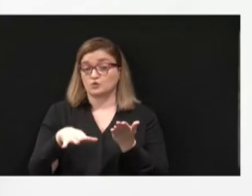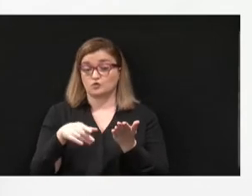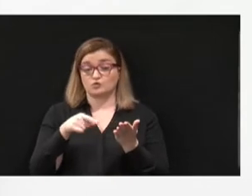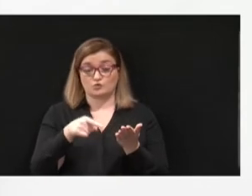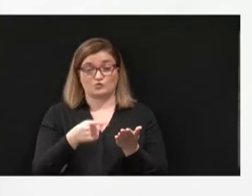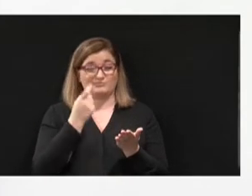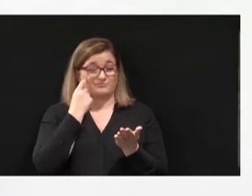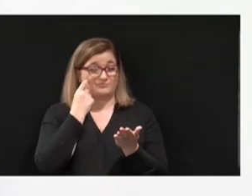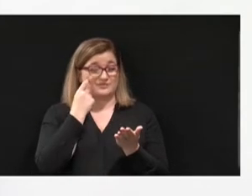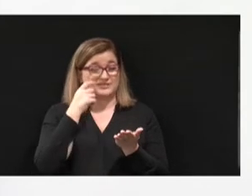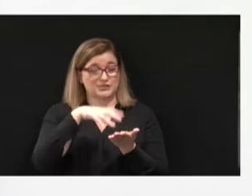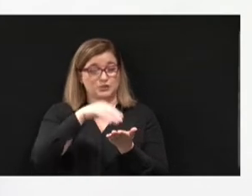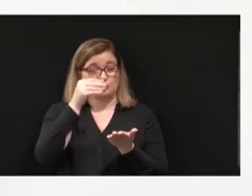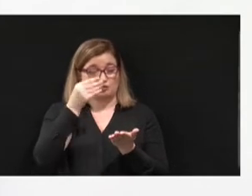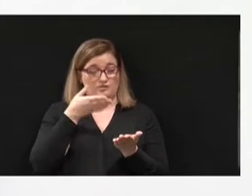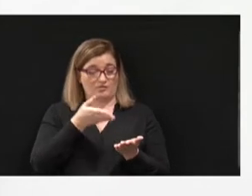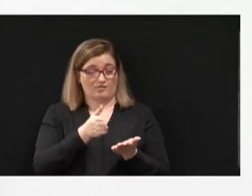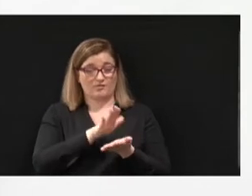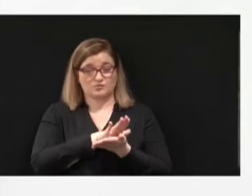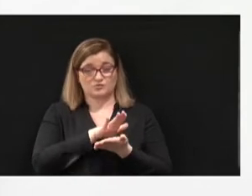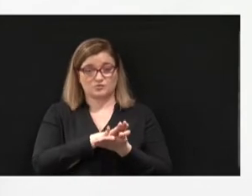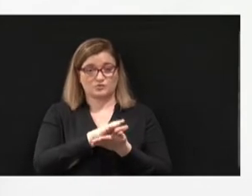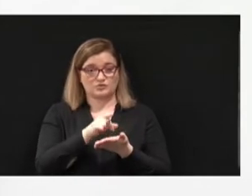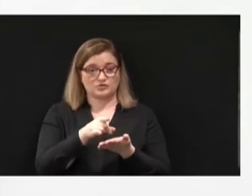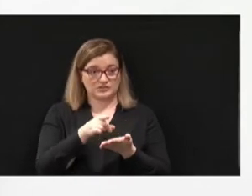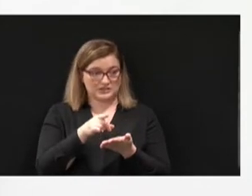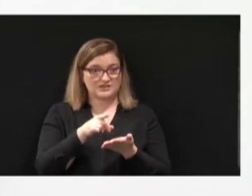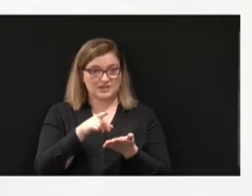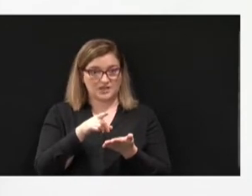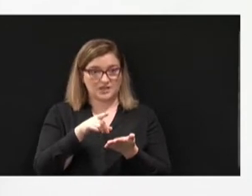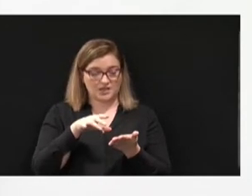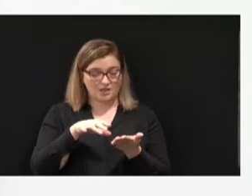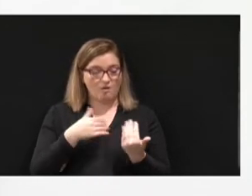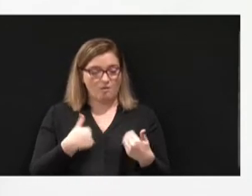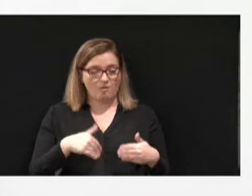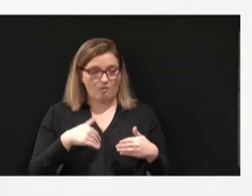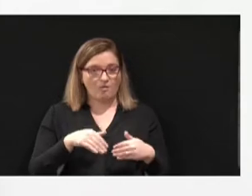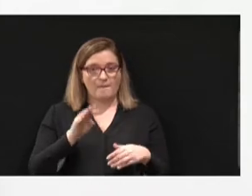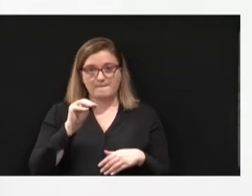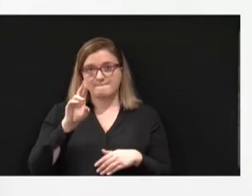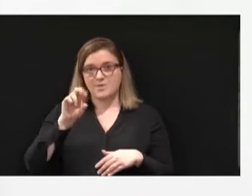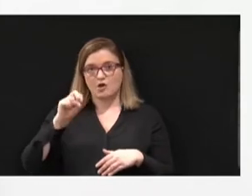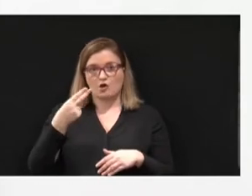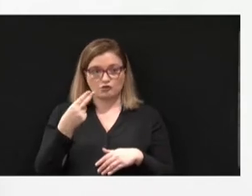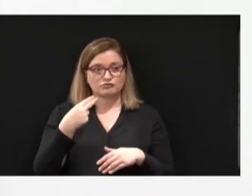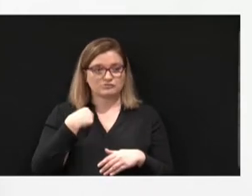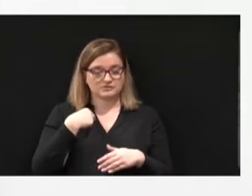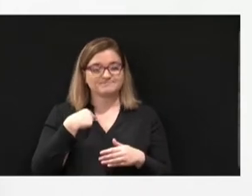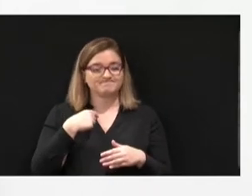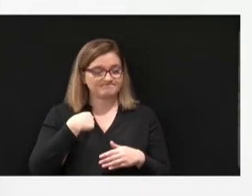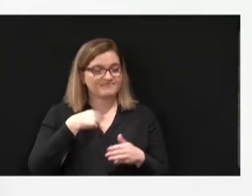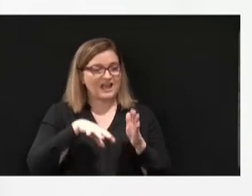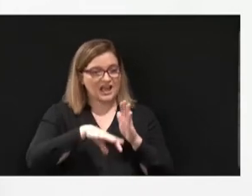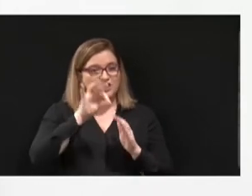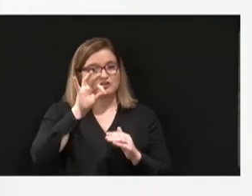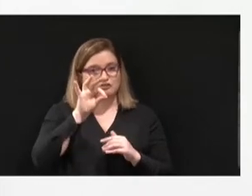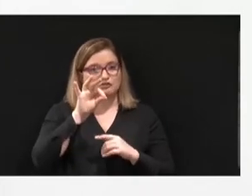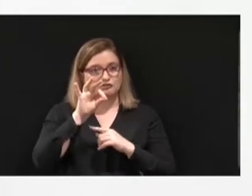dyslexia in March, and she came in and she said to me, Miss Harris, I found out I have